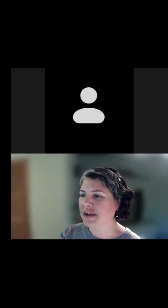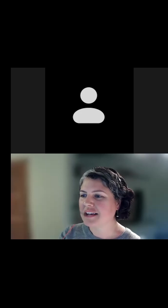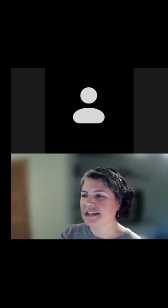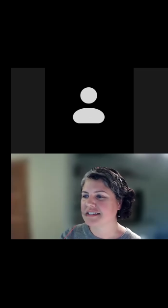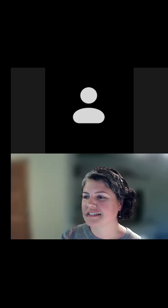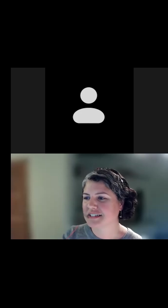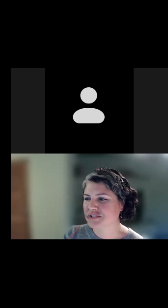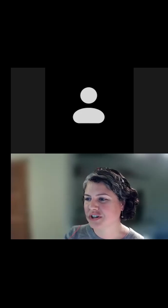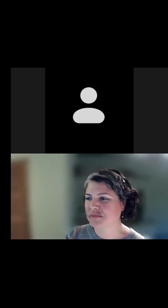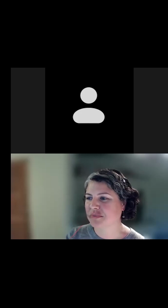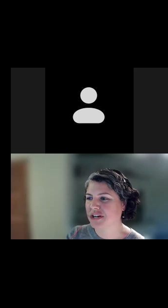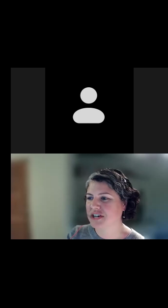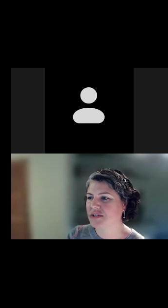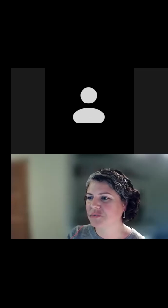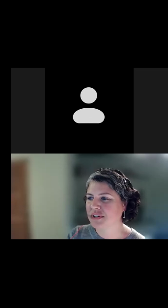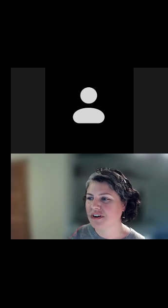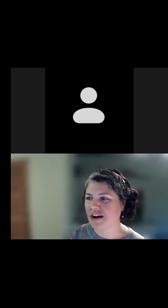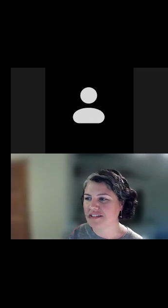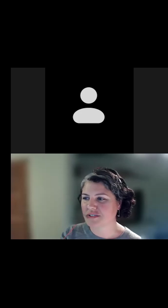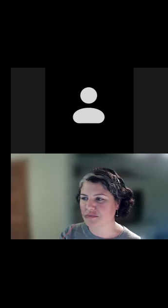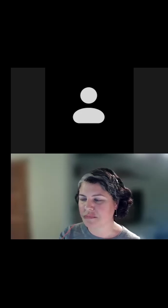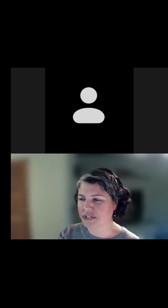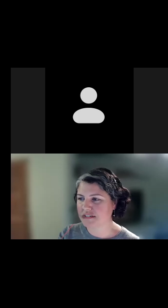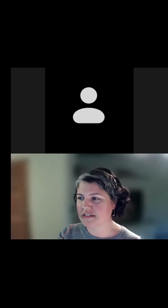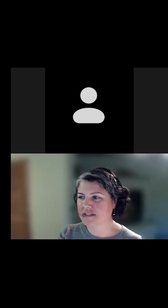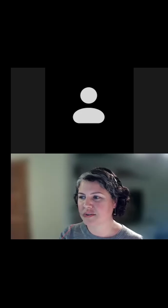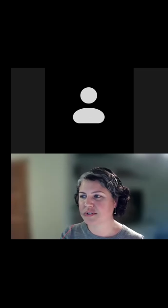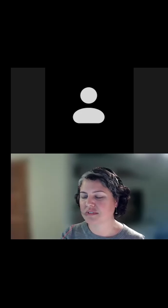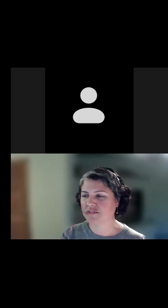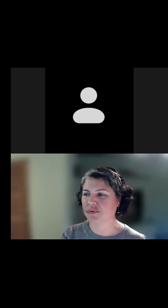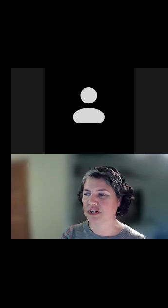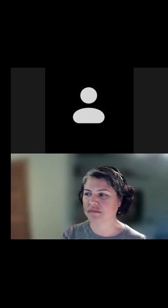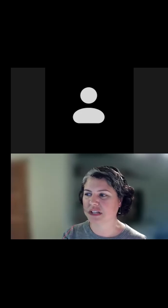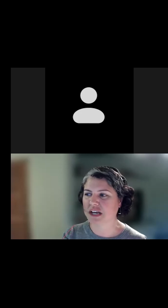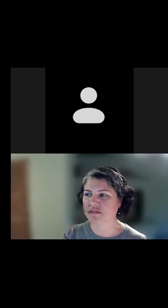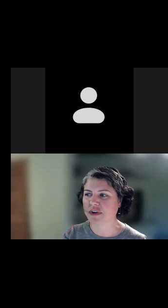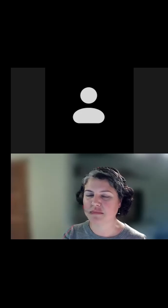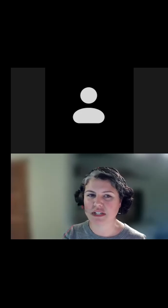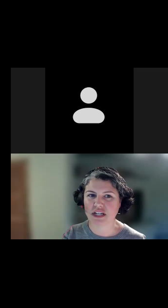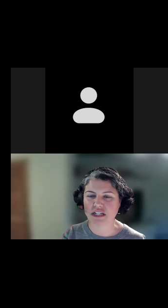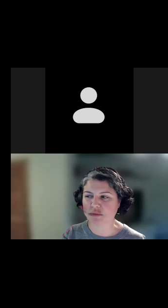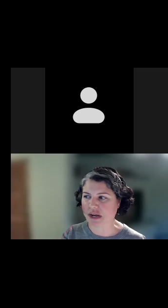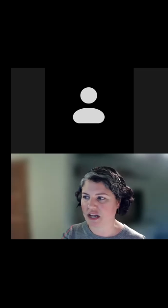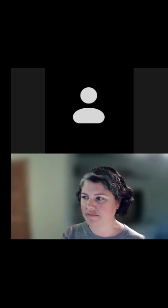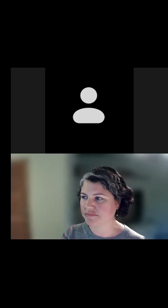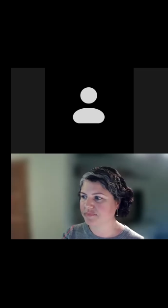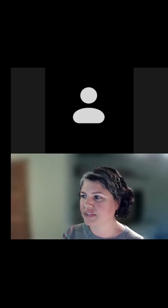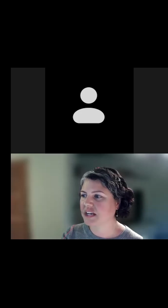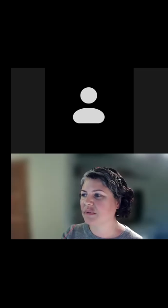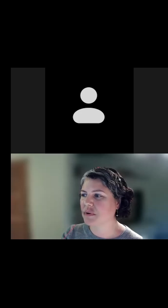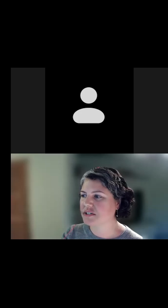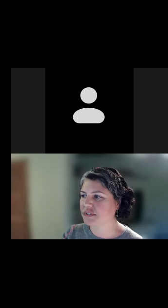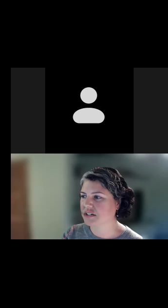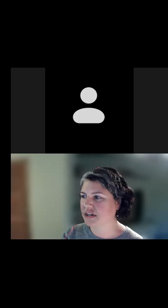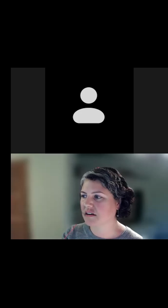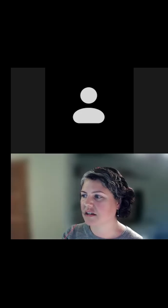We recognize that this construction project will cause disruption to those who live, work, and play in Redmond and nearby. And